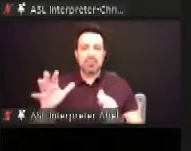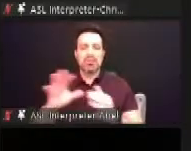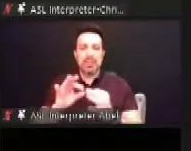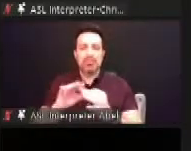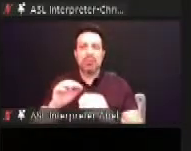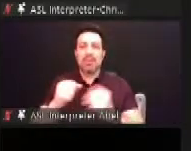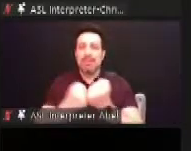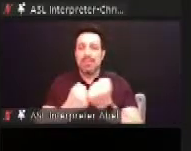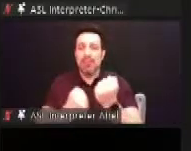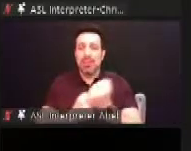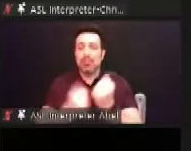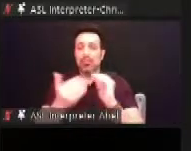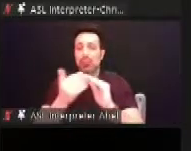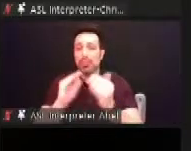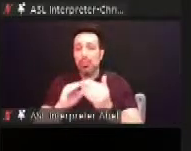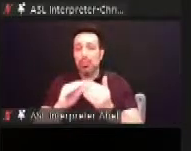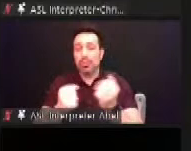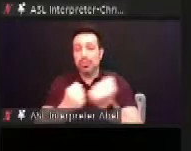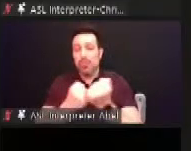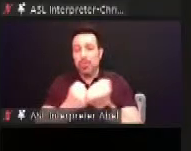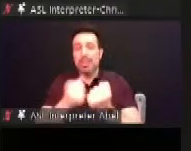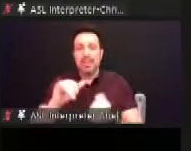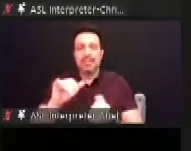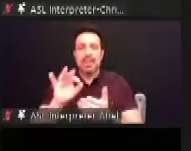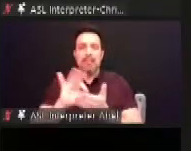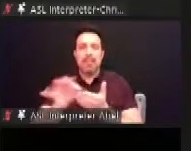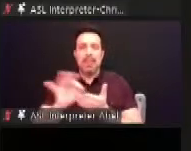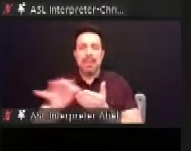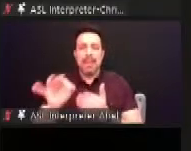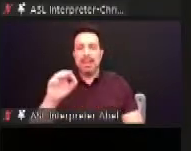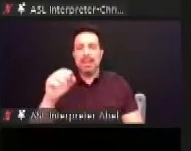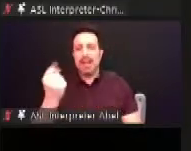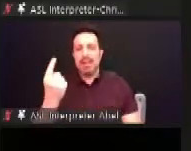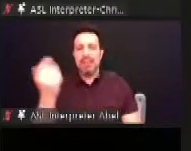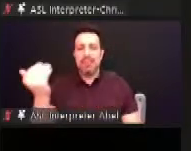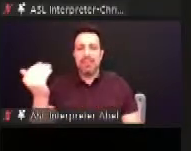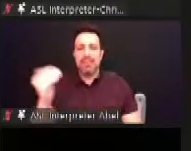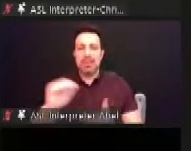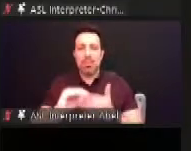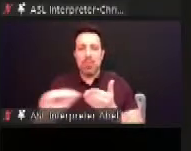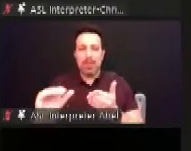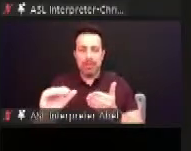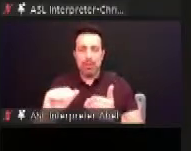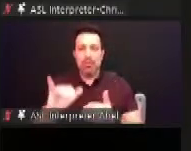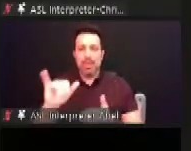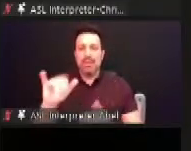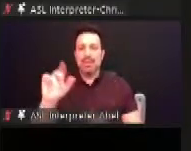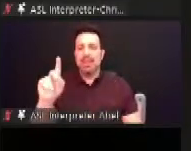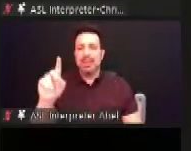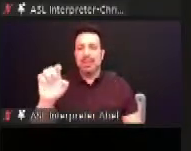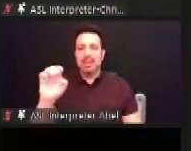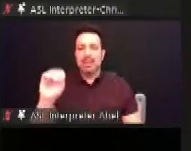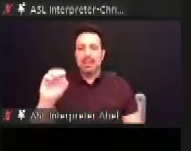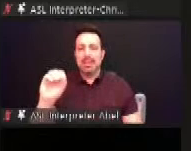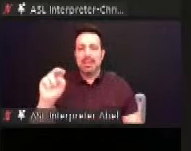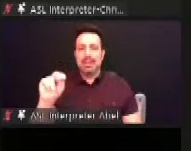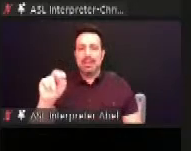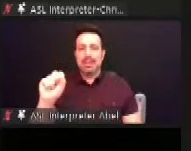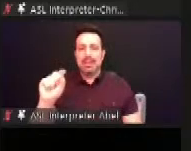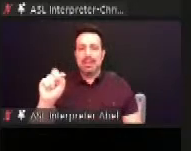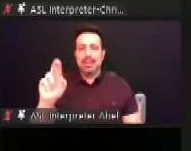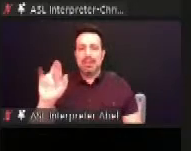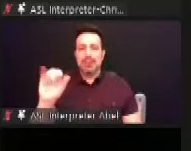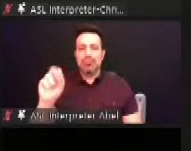Community Supports is our Medicaid 1115 waiver demonstration project, also known as